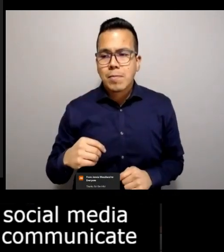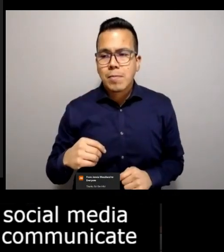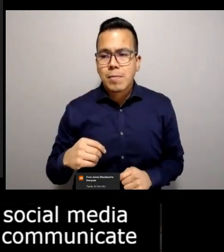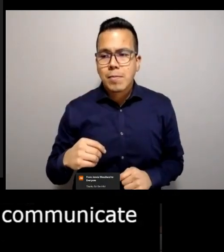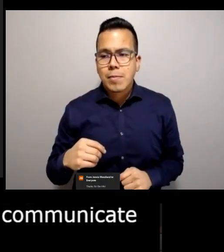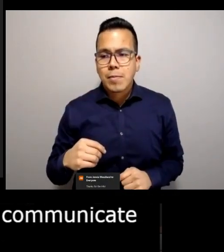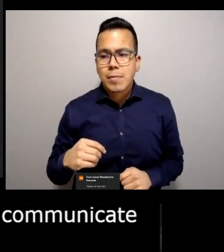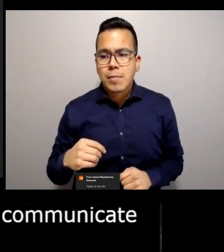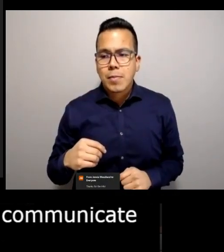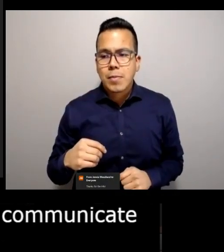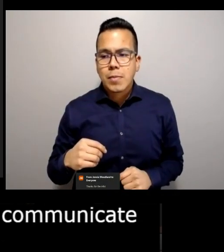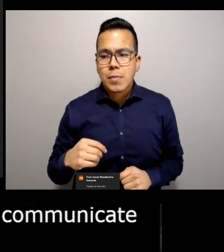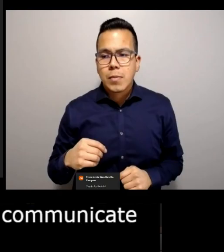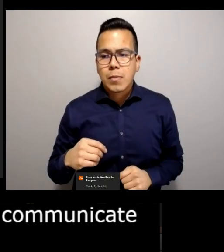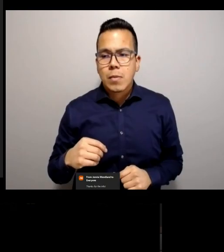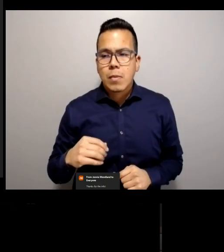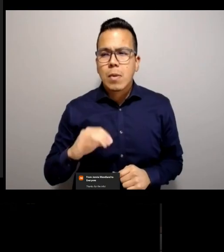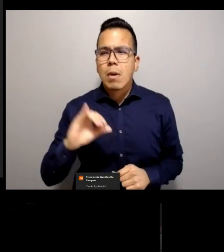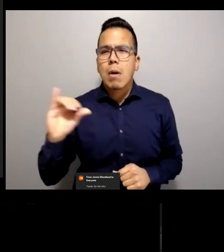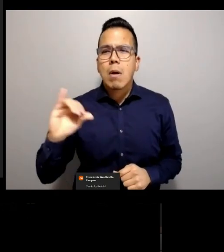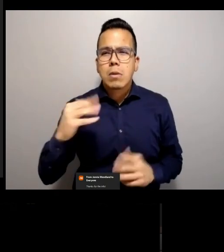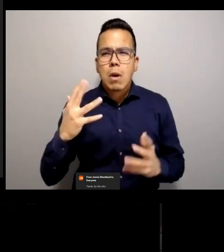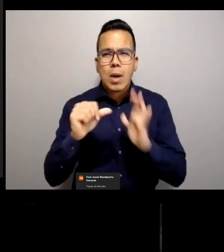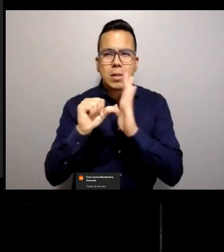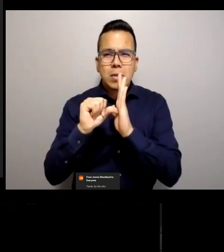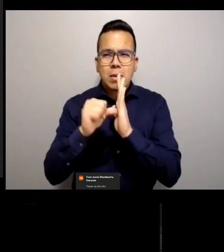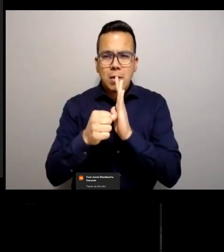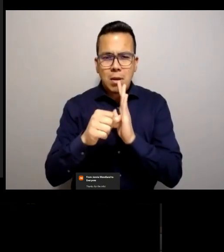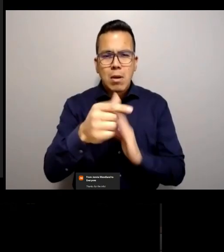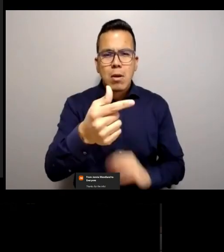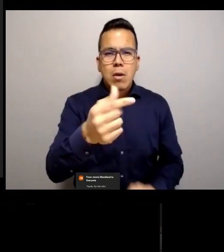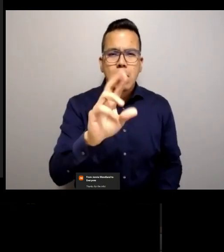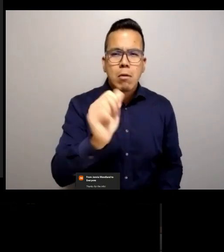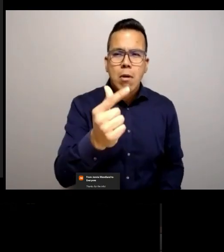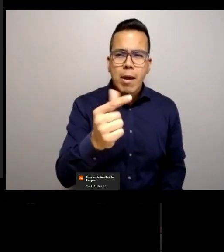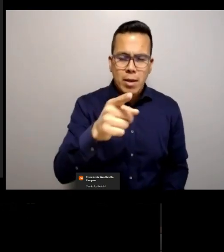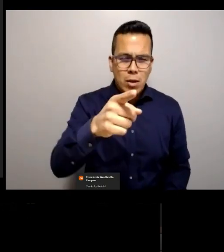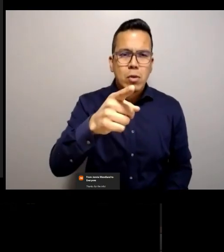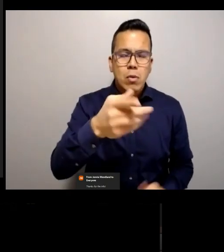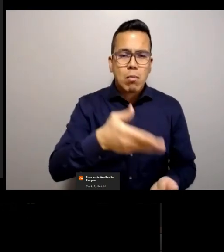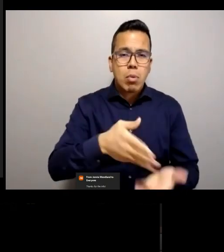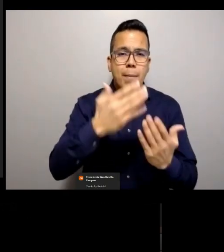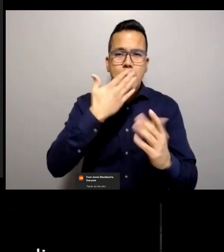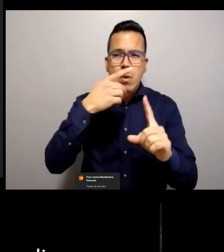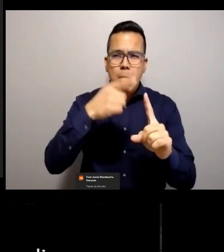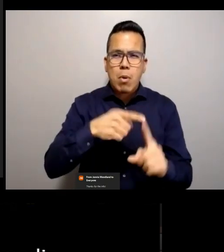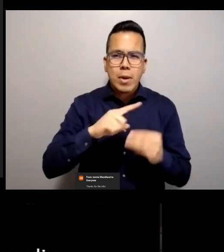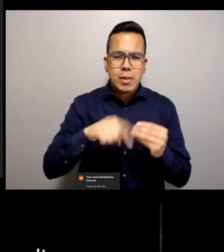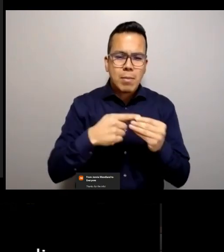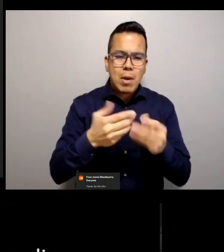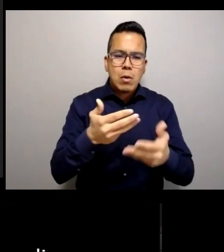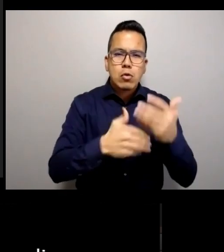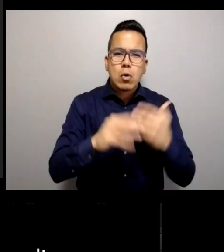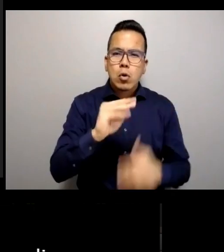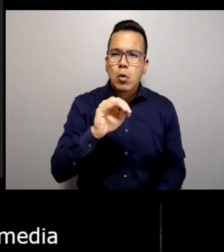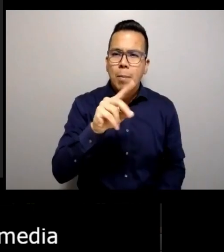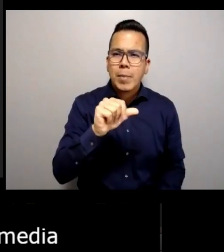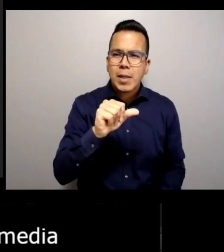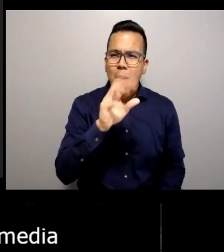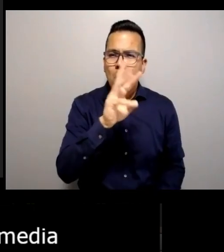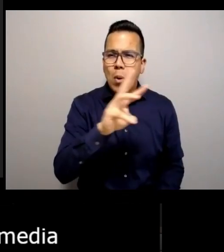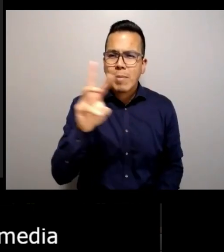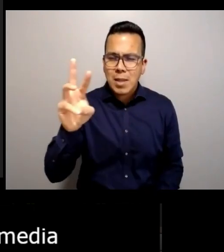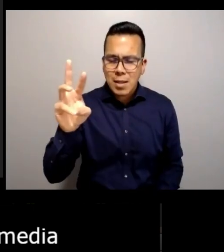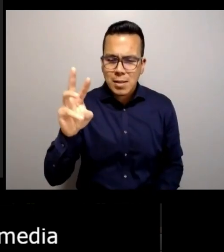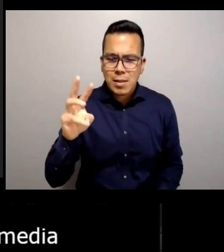Secondly, Greg, you raised very valid points about social media websites, and except for a